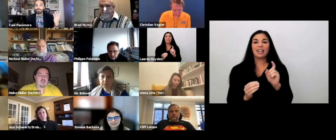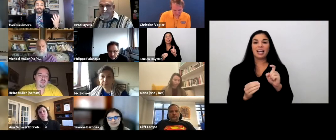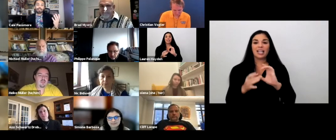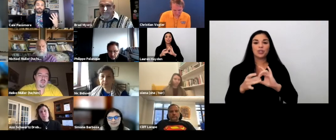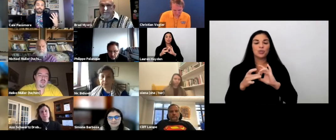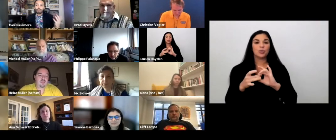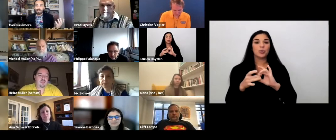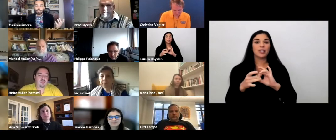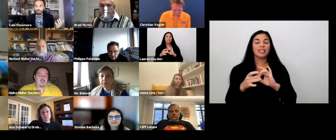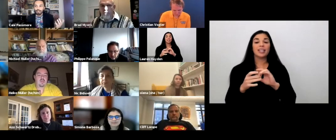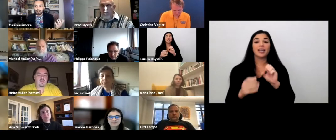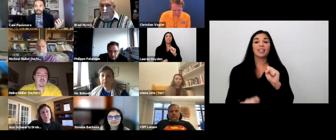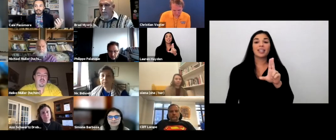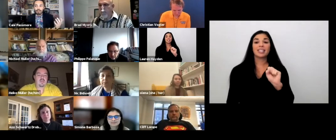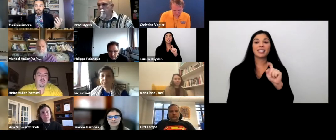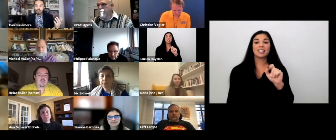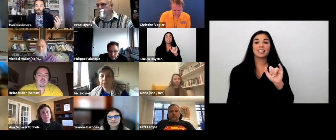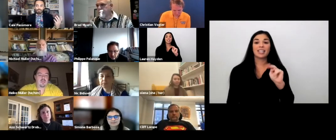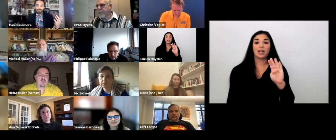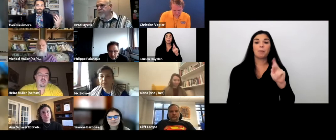with sustainability, not only environmentally, but like